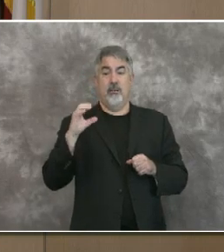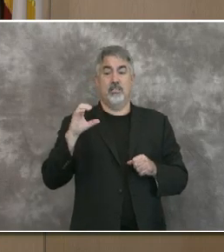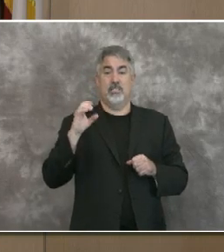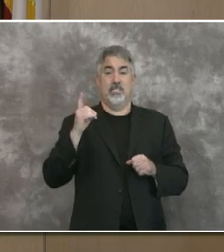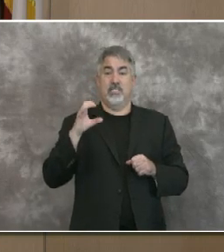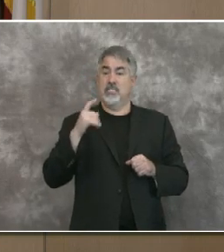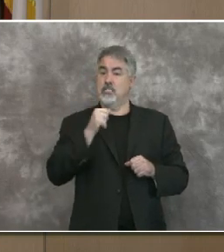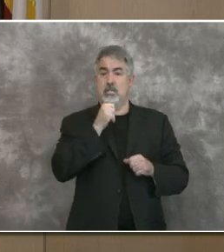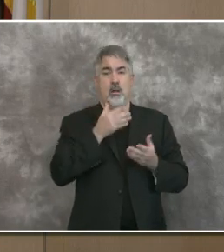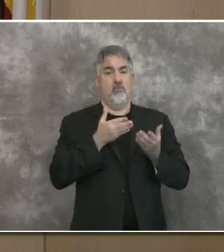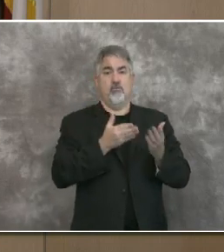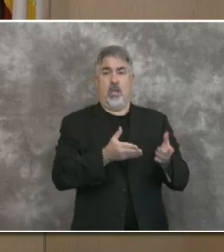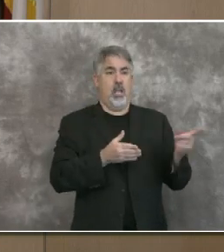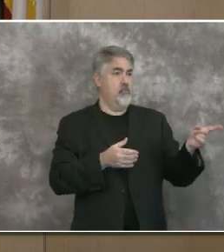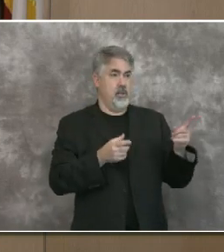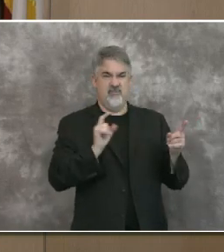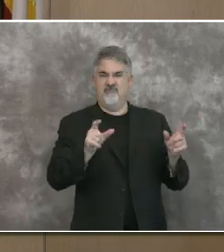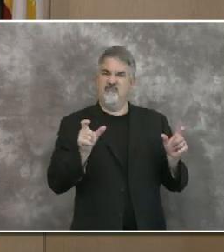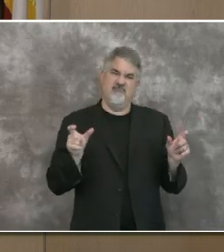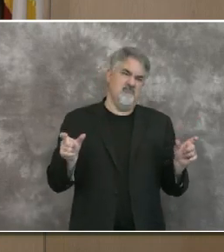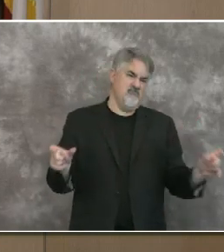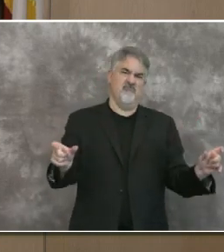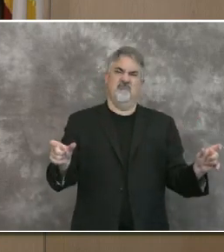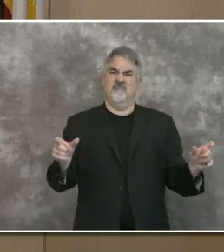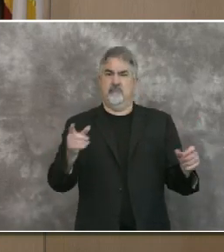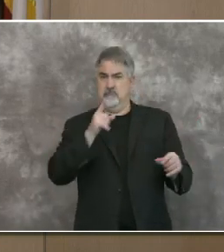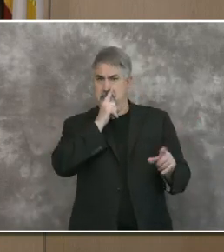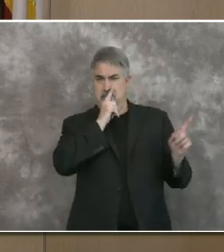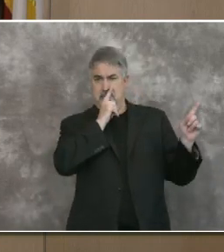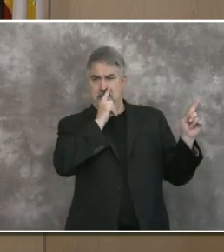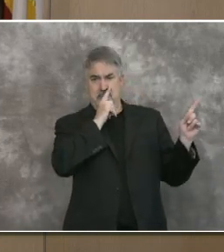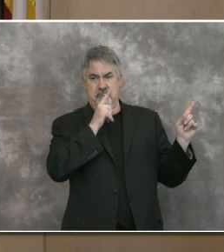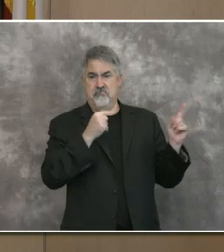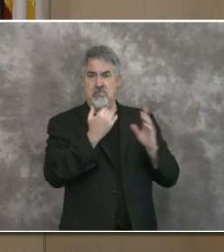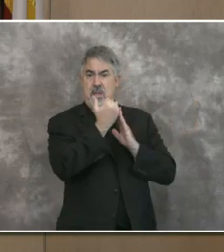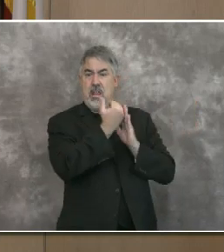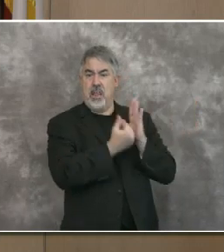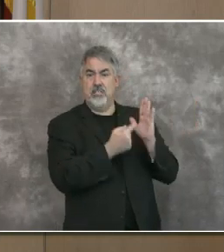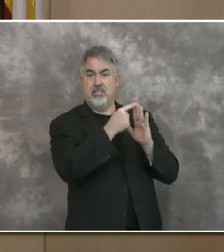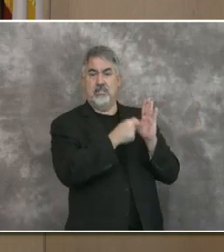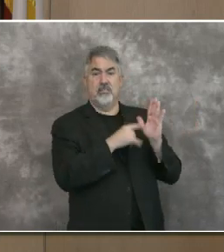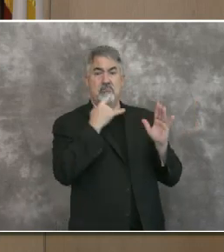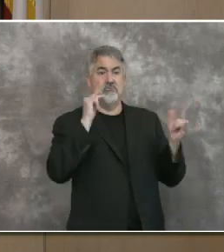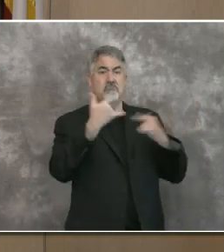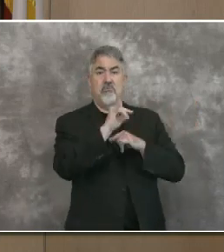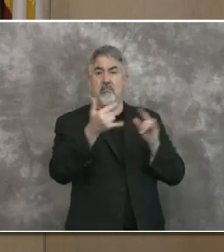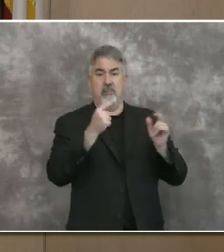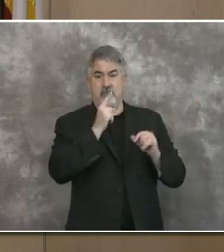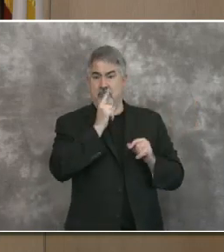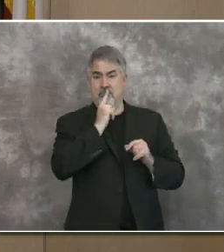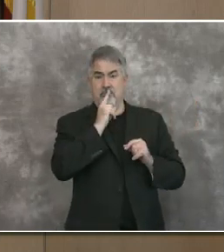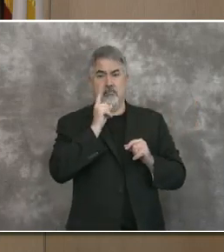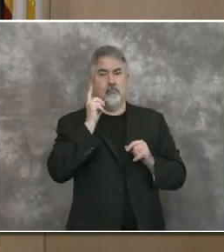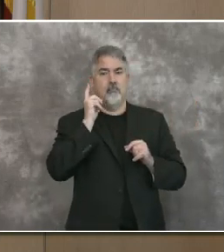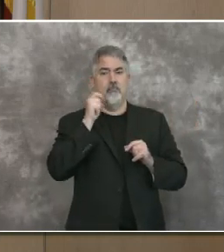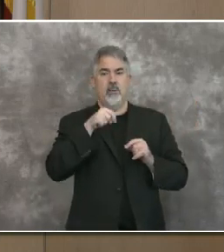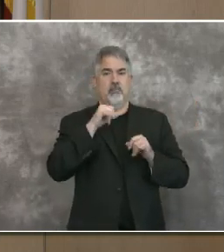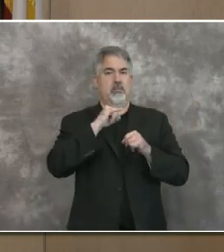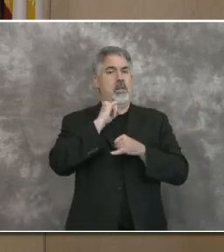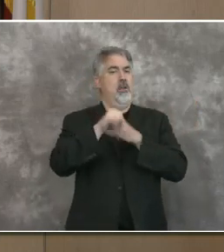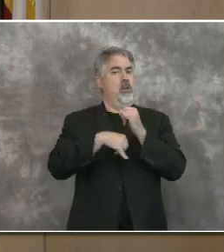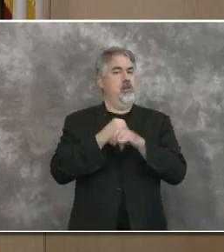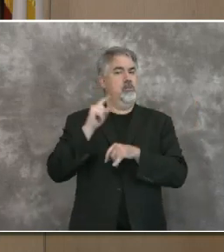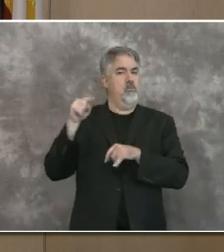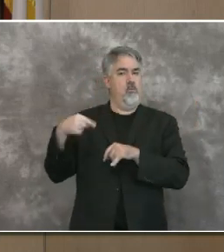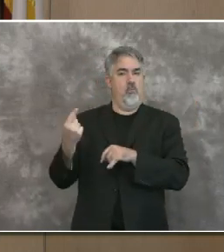and recommendations, and their current guidance for travel restrictions is related to international travel. So we